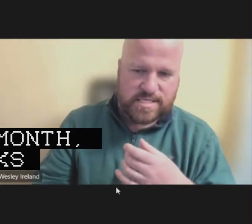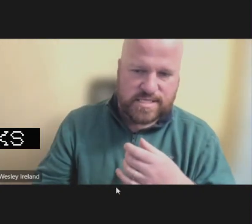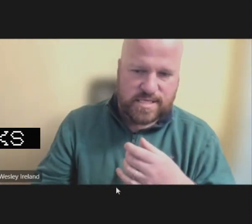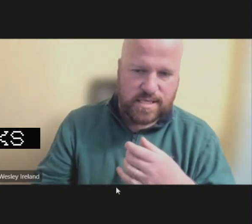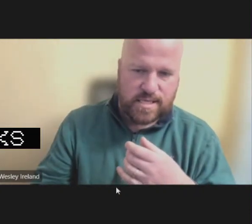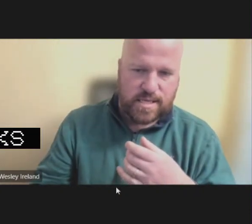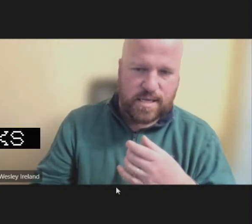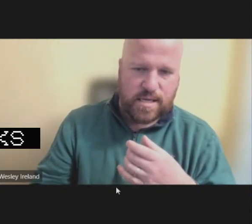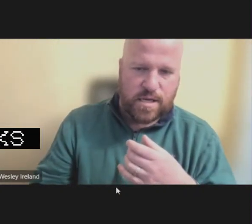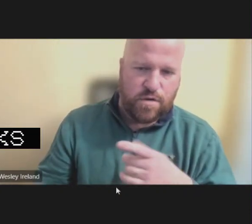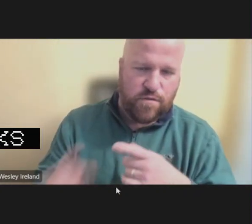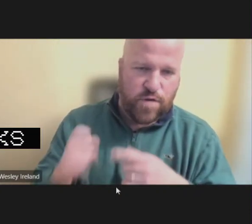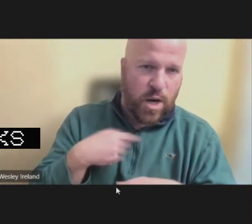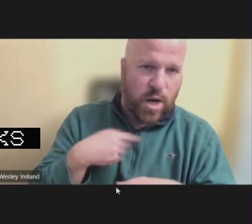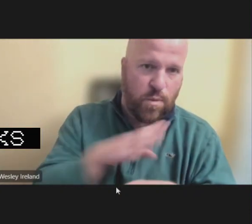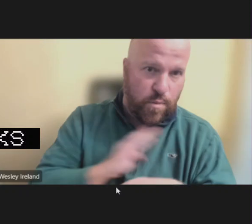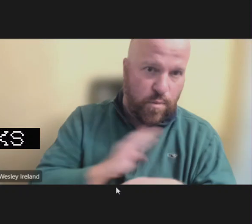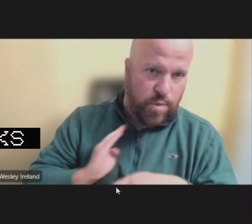from our board